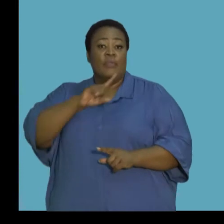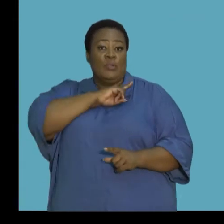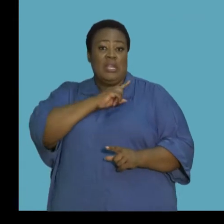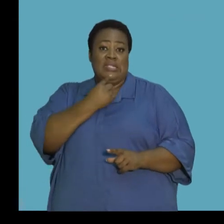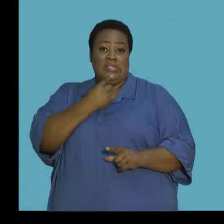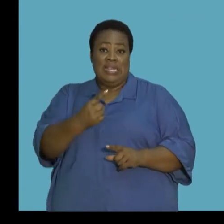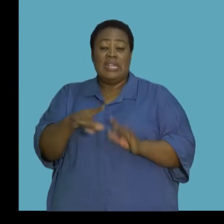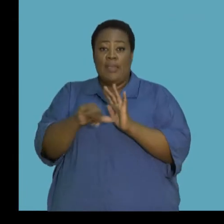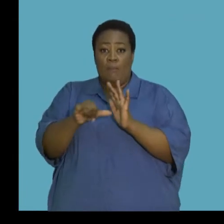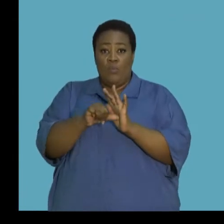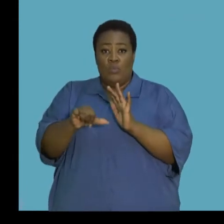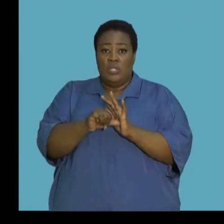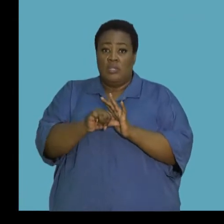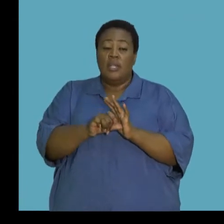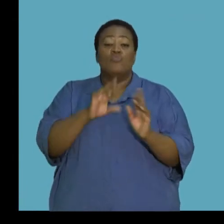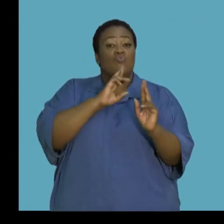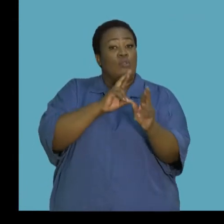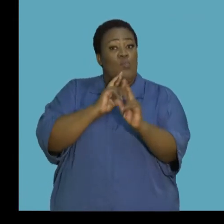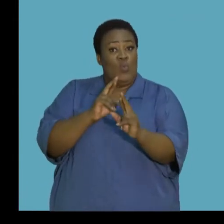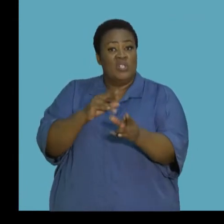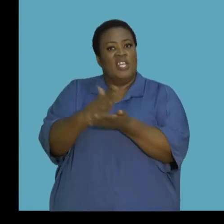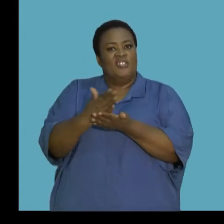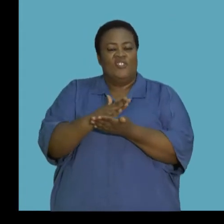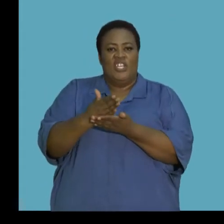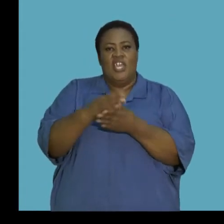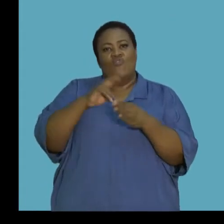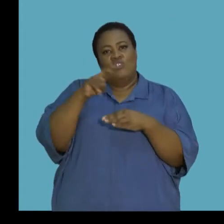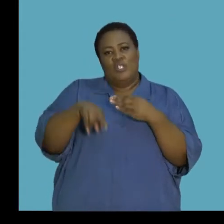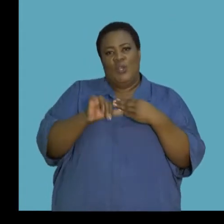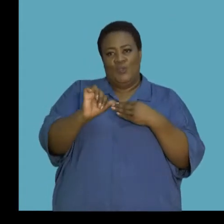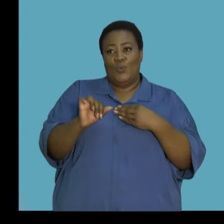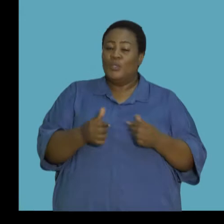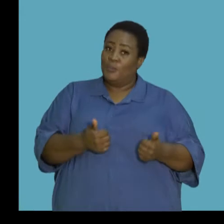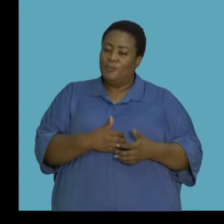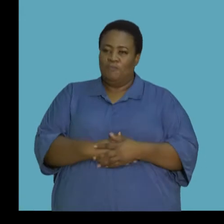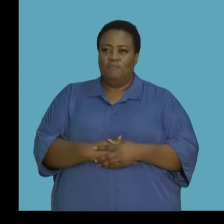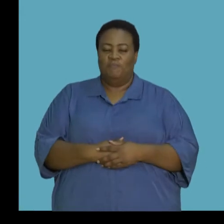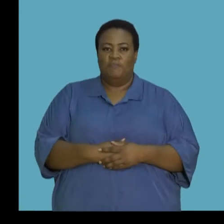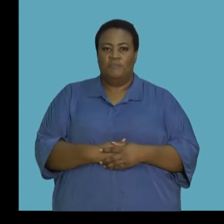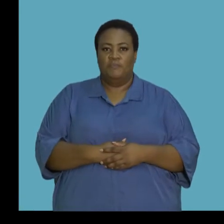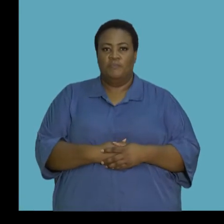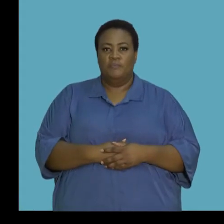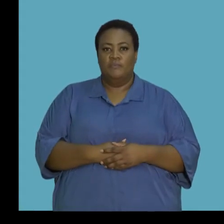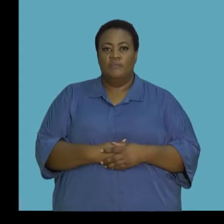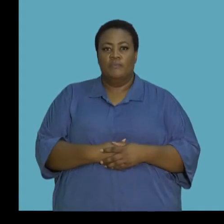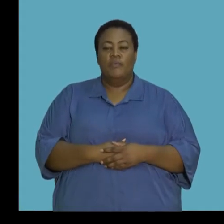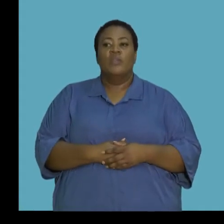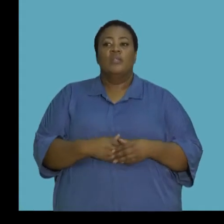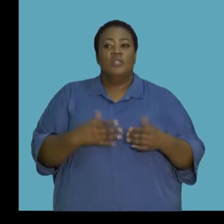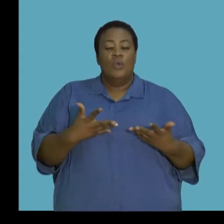As I said, it's important for us to be able to report on these and share your results. Cool.